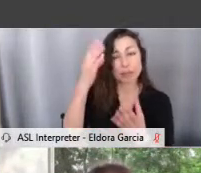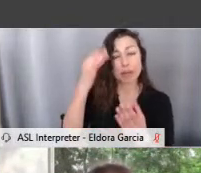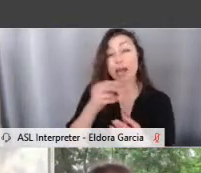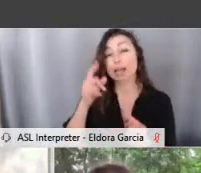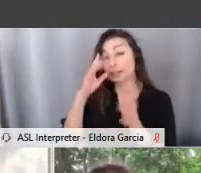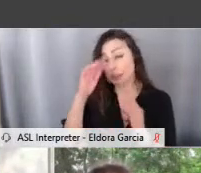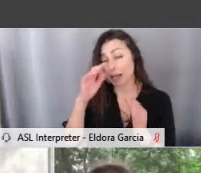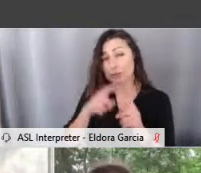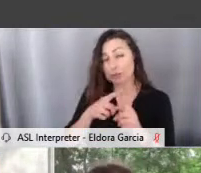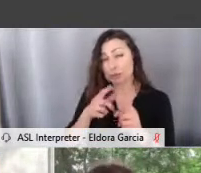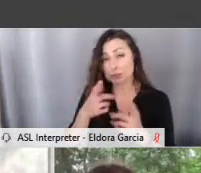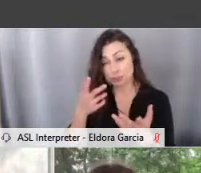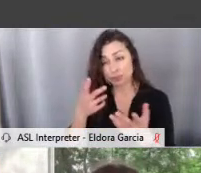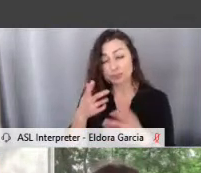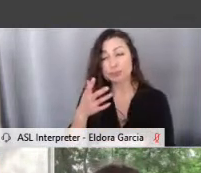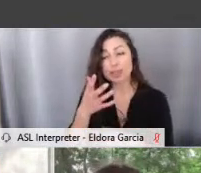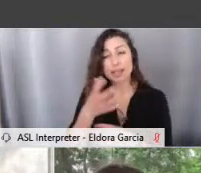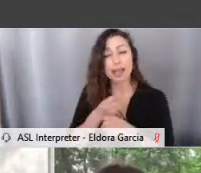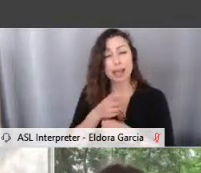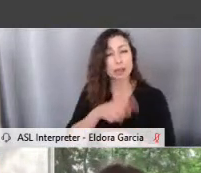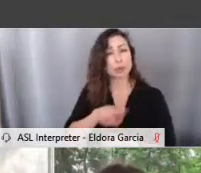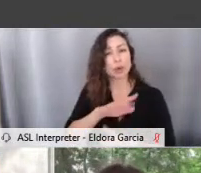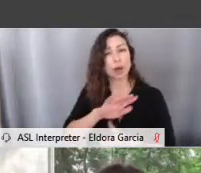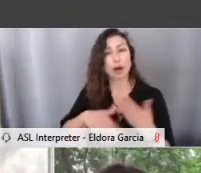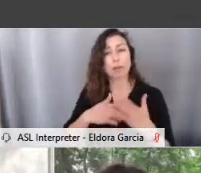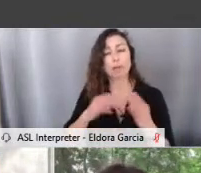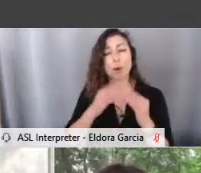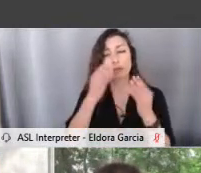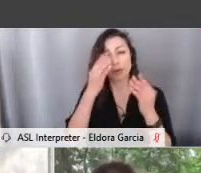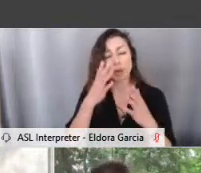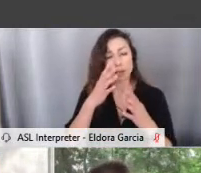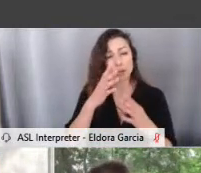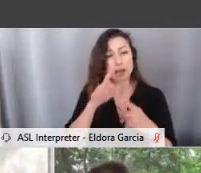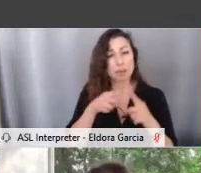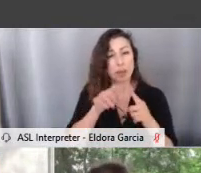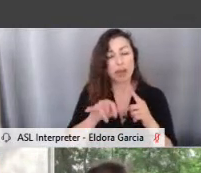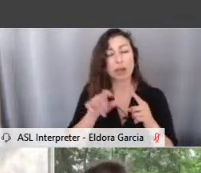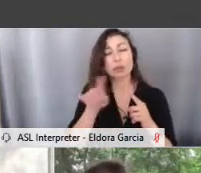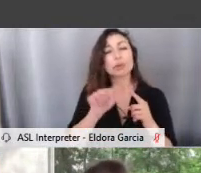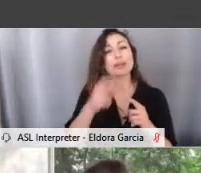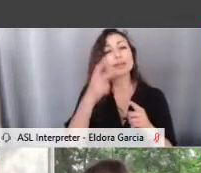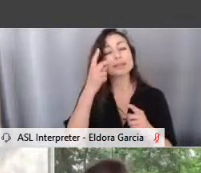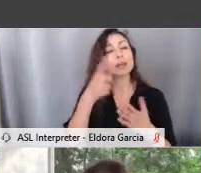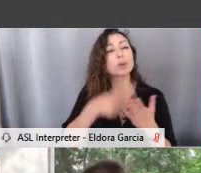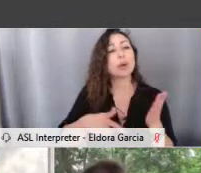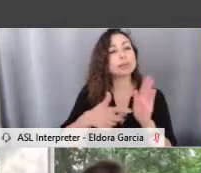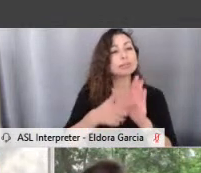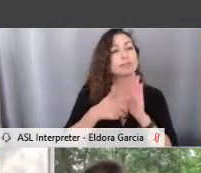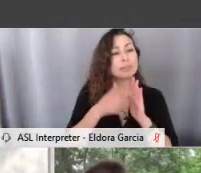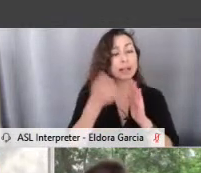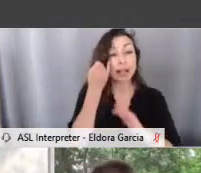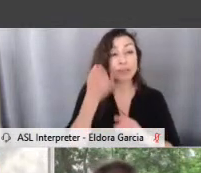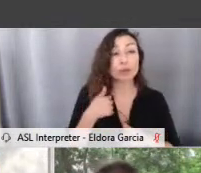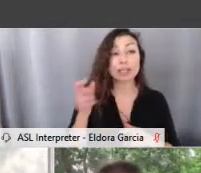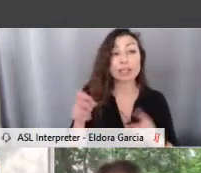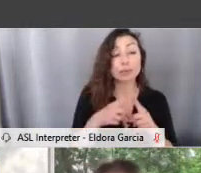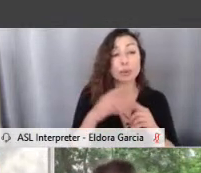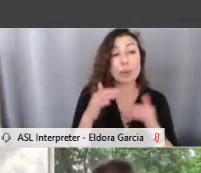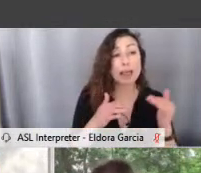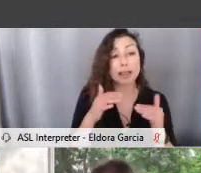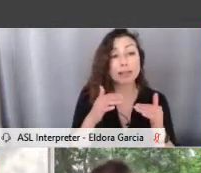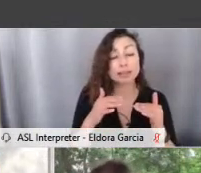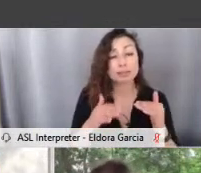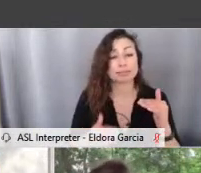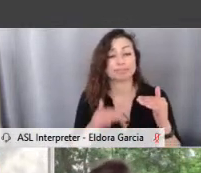be able to get you all more information on that front so that you can see what it would take should we need to balance to